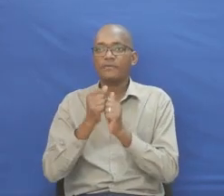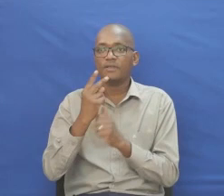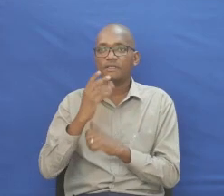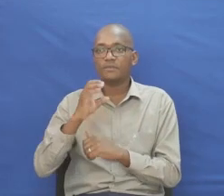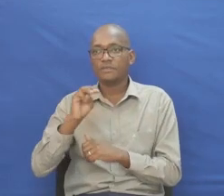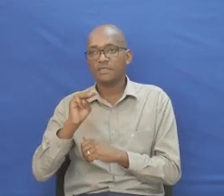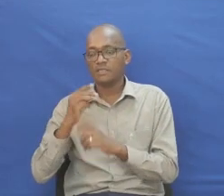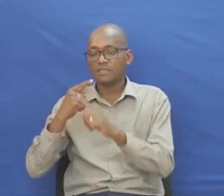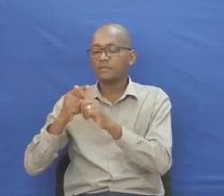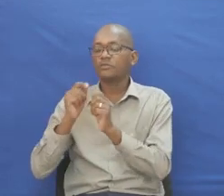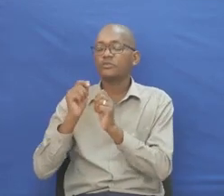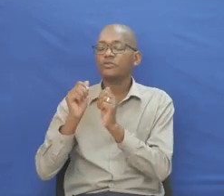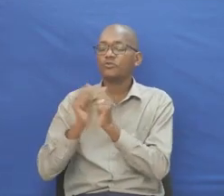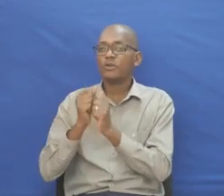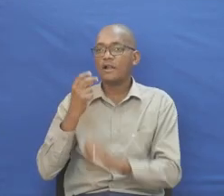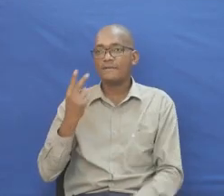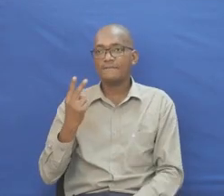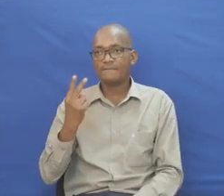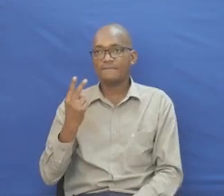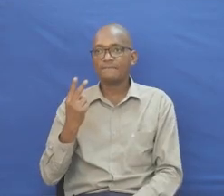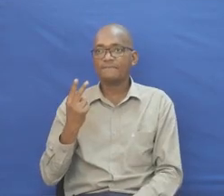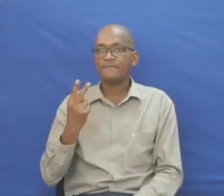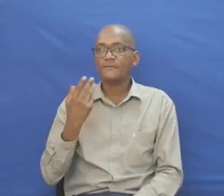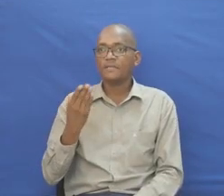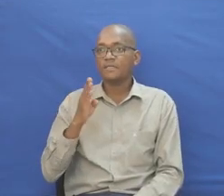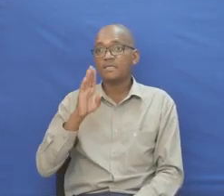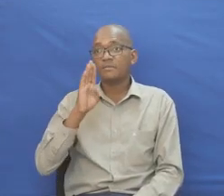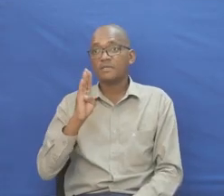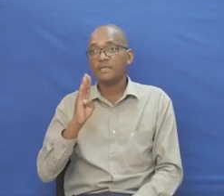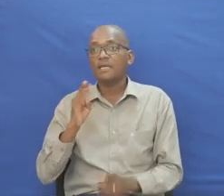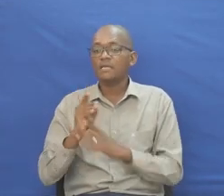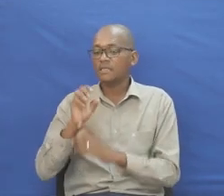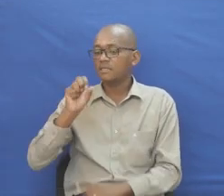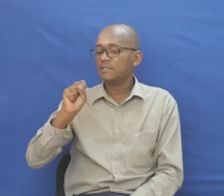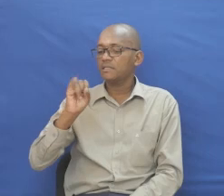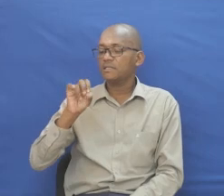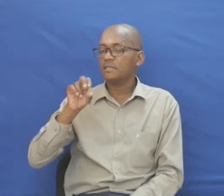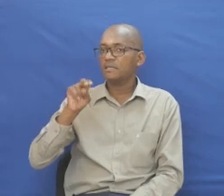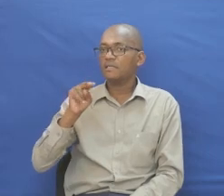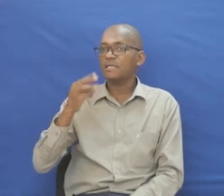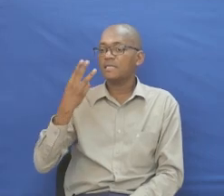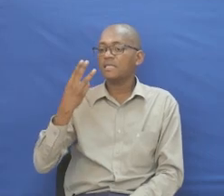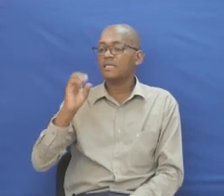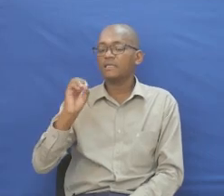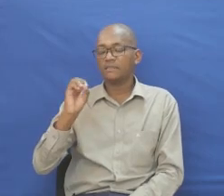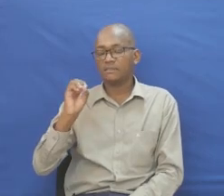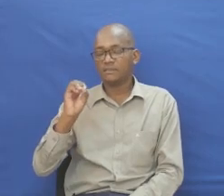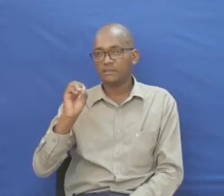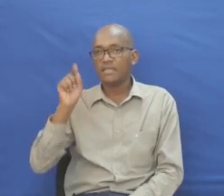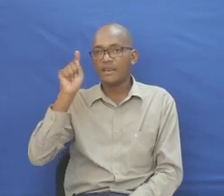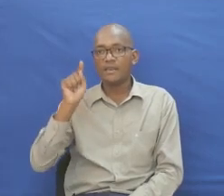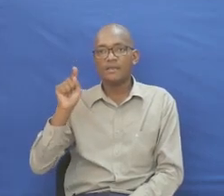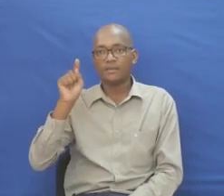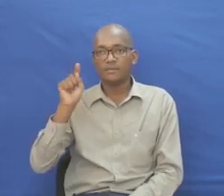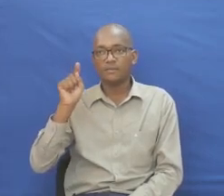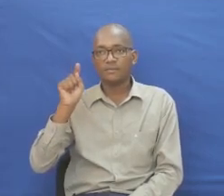is 11 centimeter, times 12, which is value of B, and the sine of 30